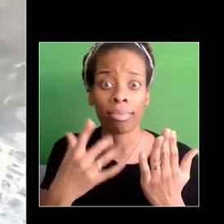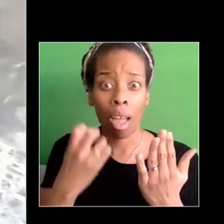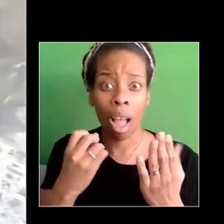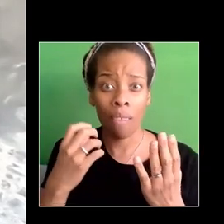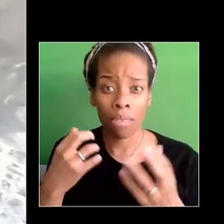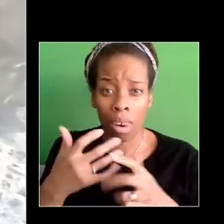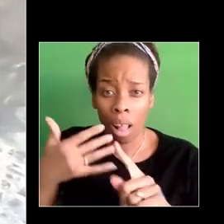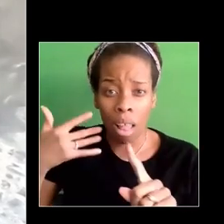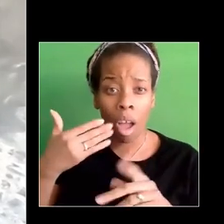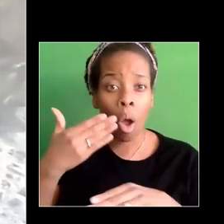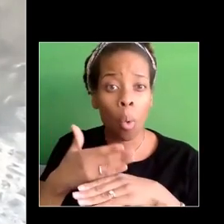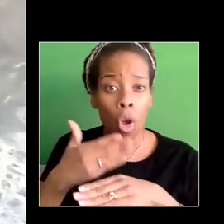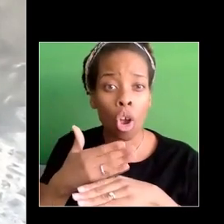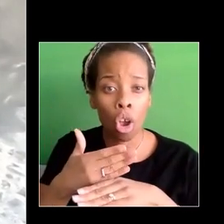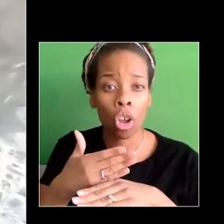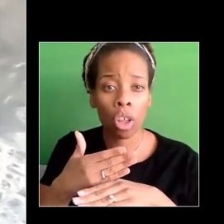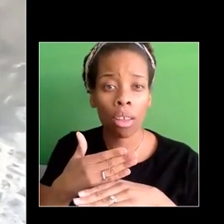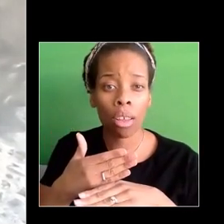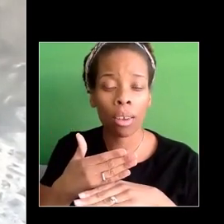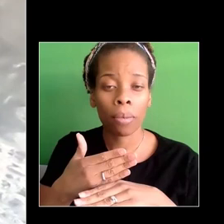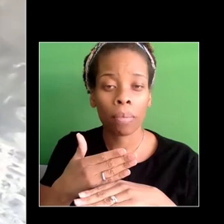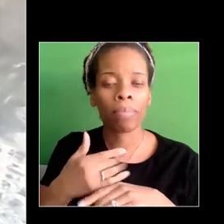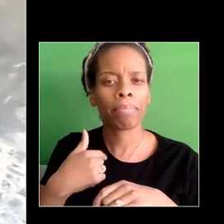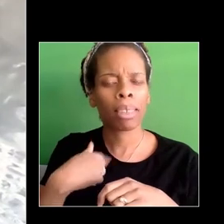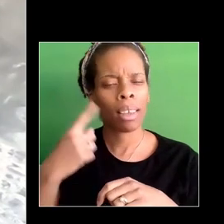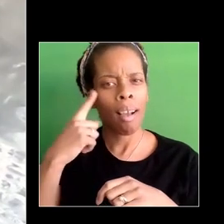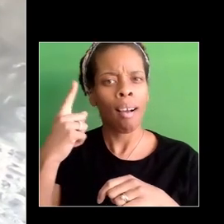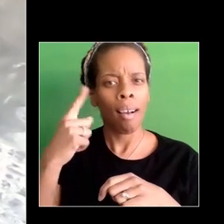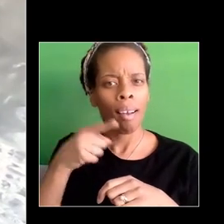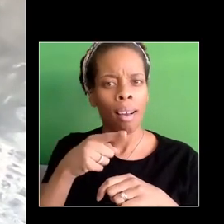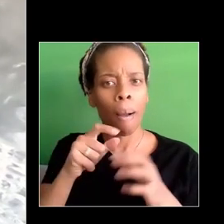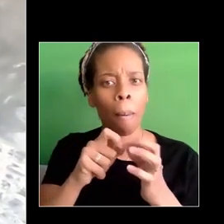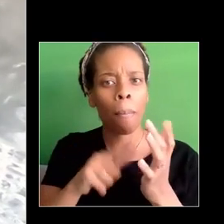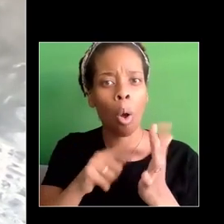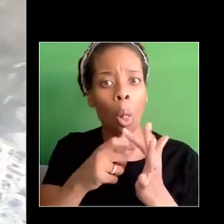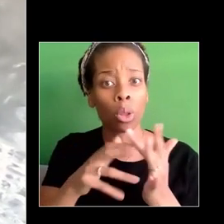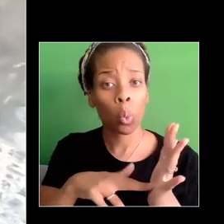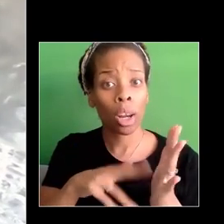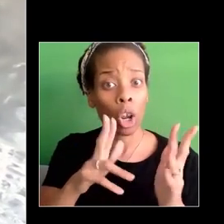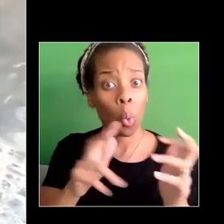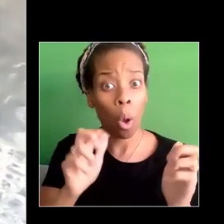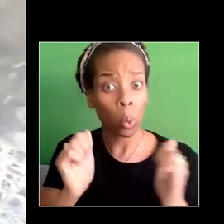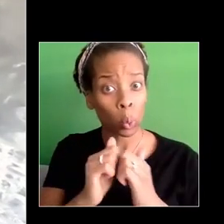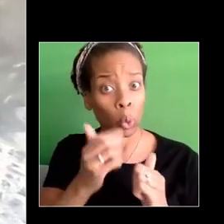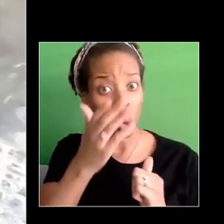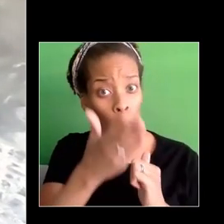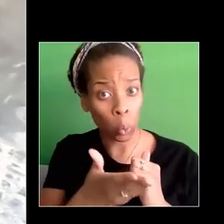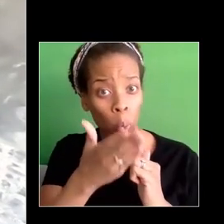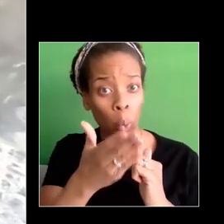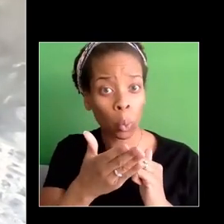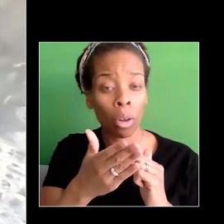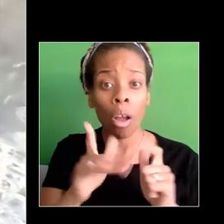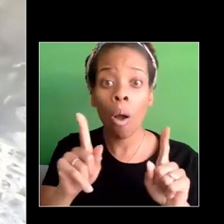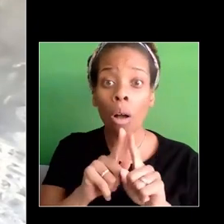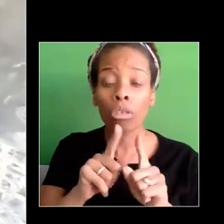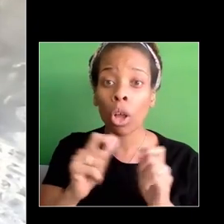that it's come from, I thought about that quote as it could be about you, but it also could be about your